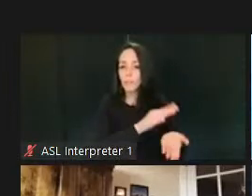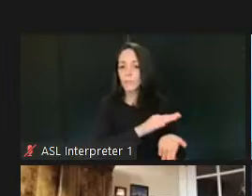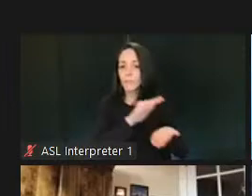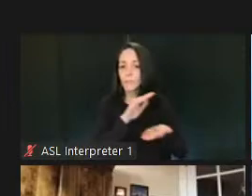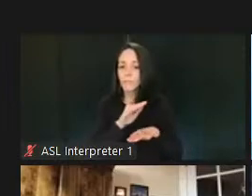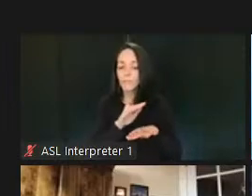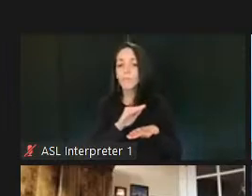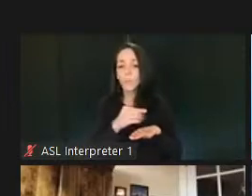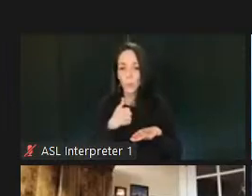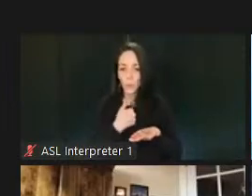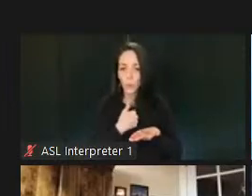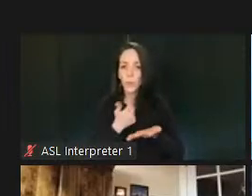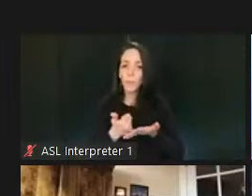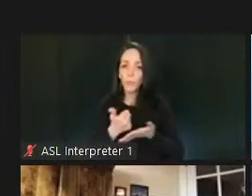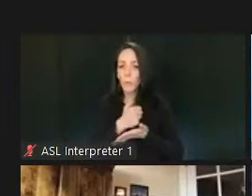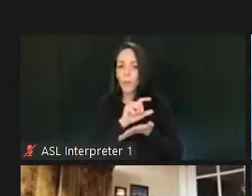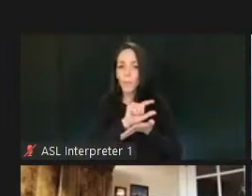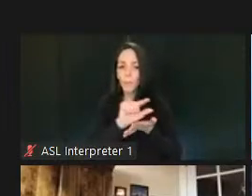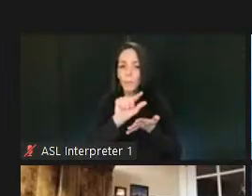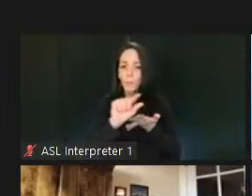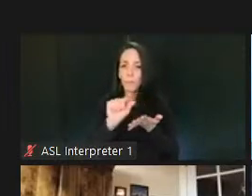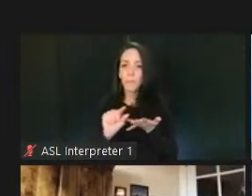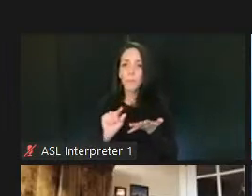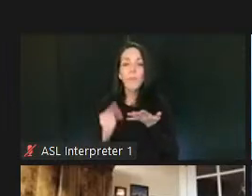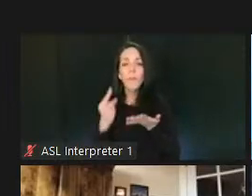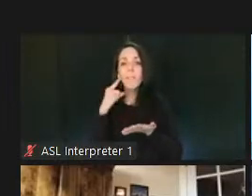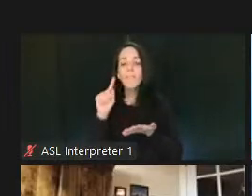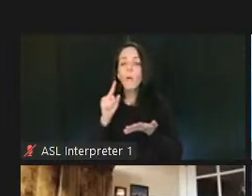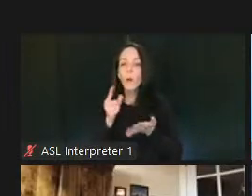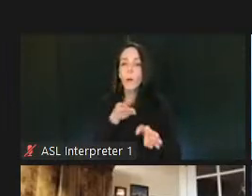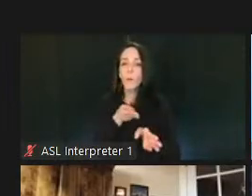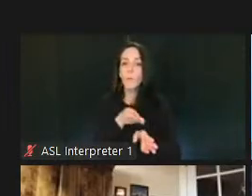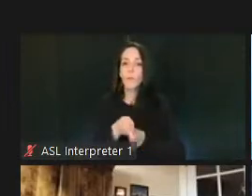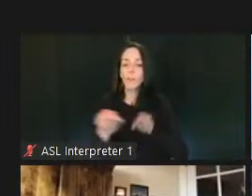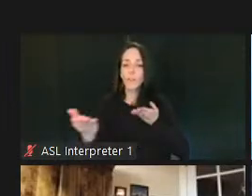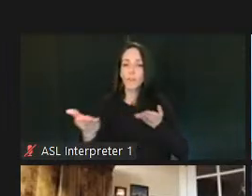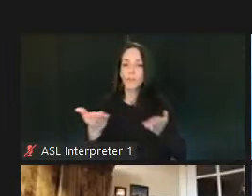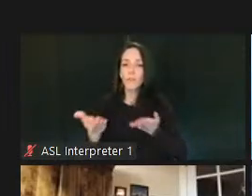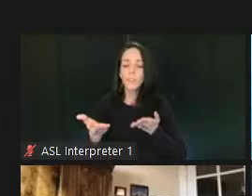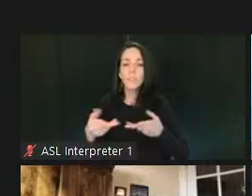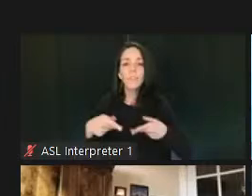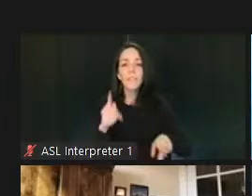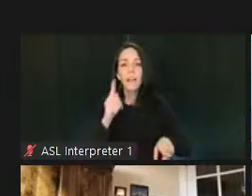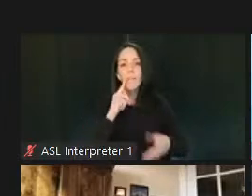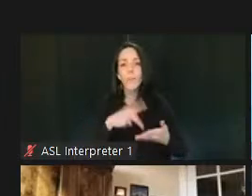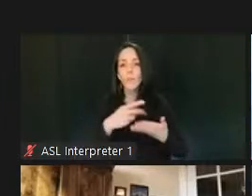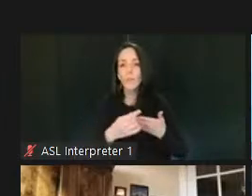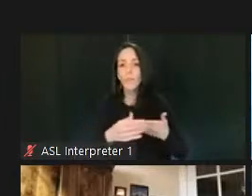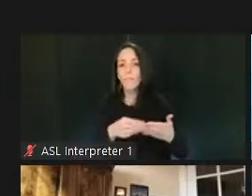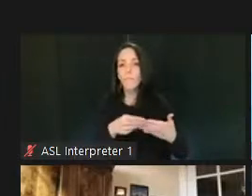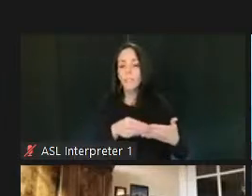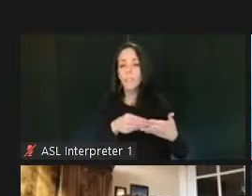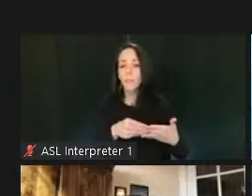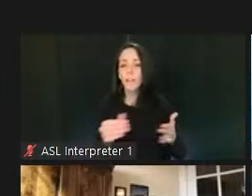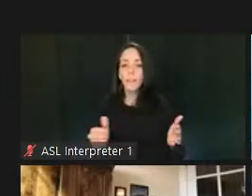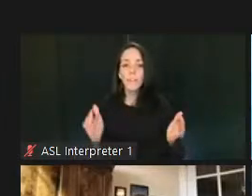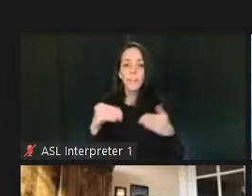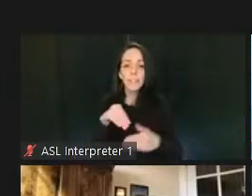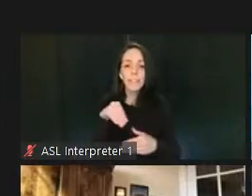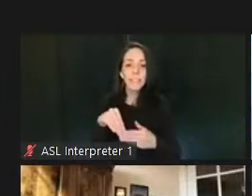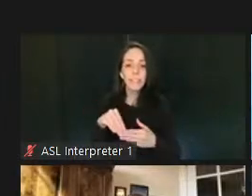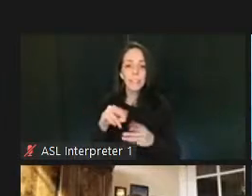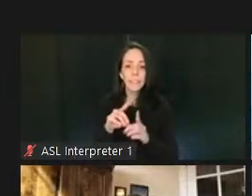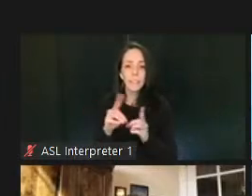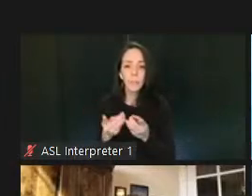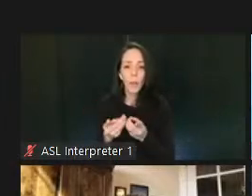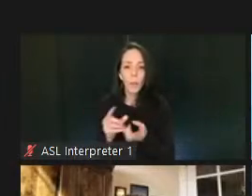appropriated as professional services to allow for project flexibility. Interdepartmental expenditures include the district's